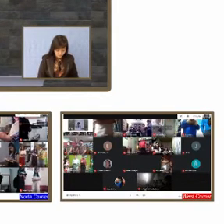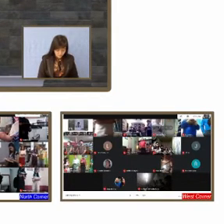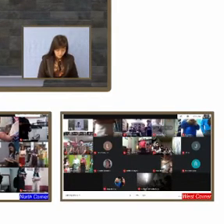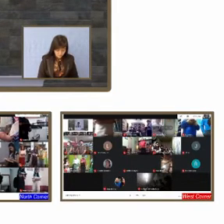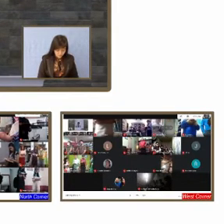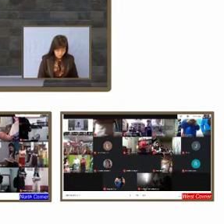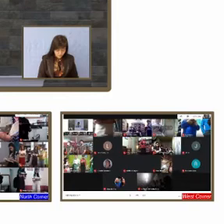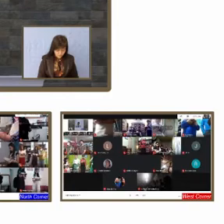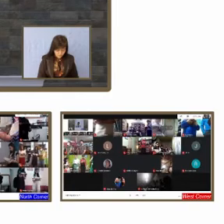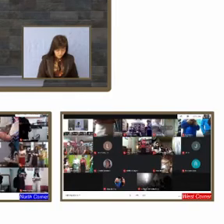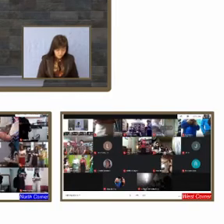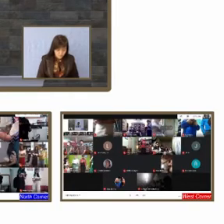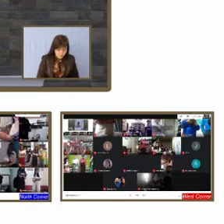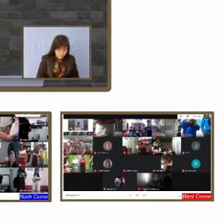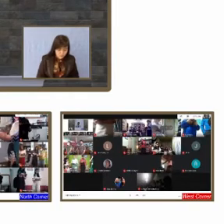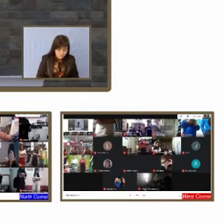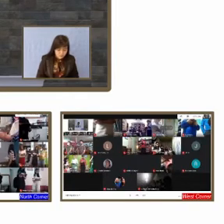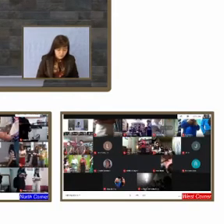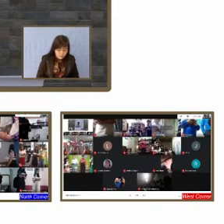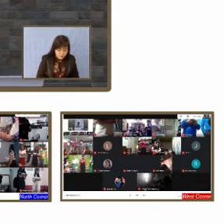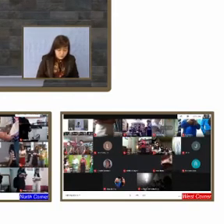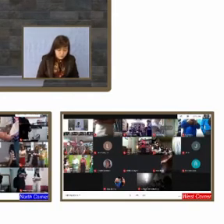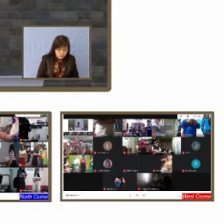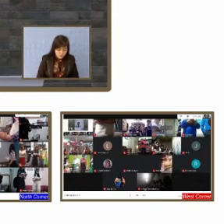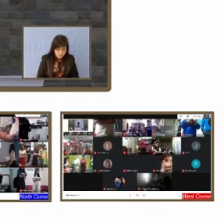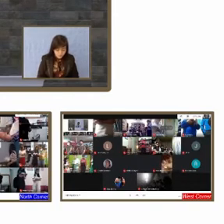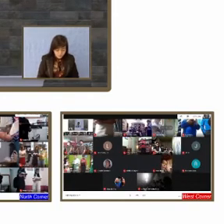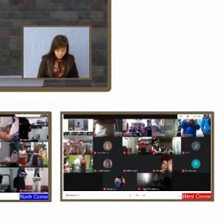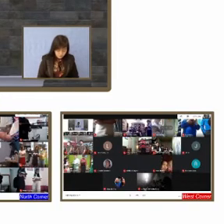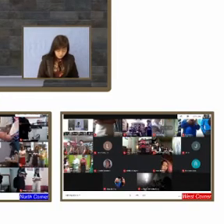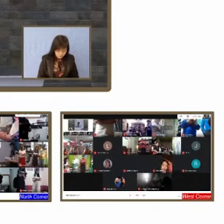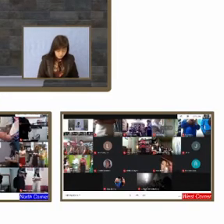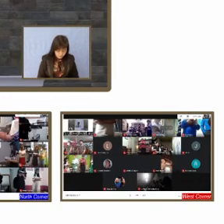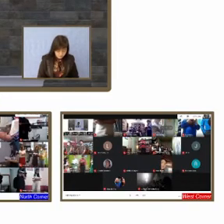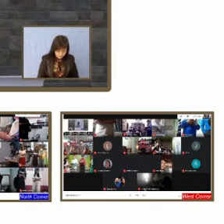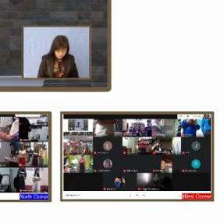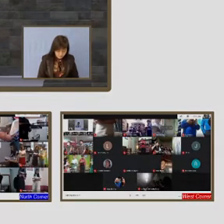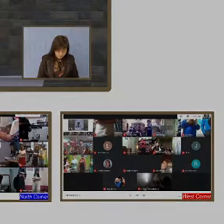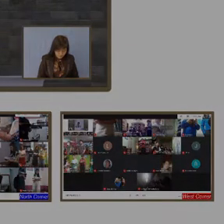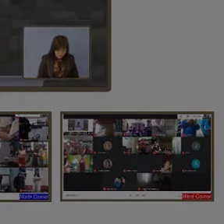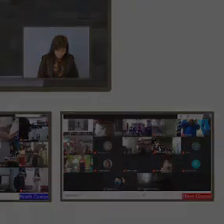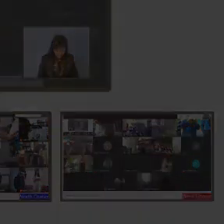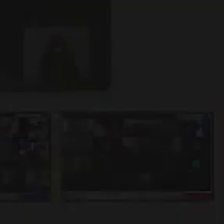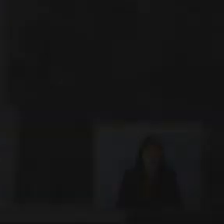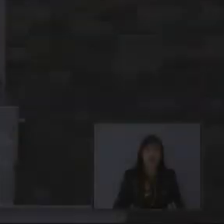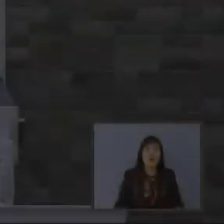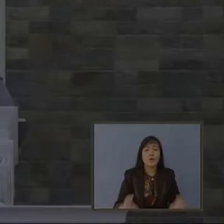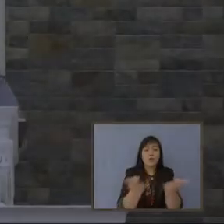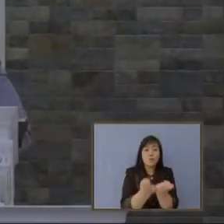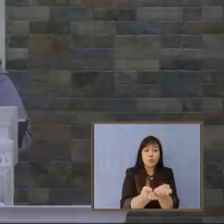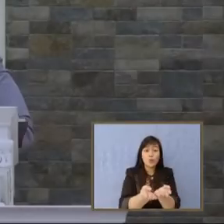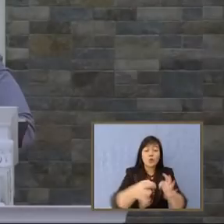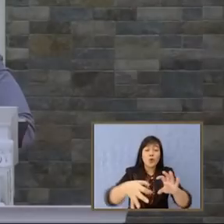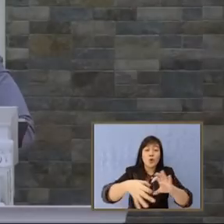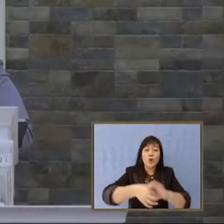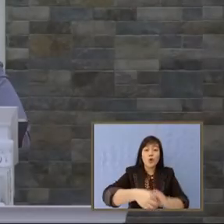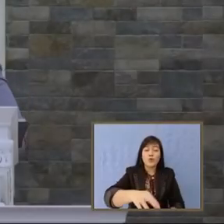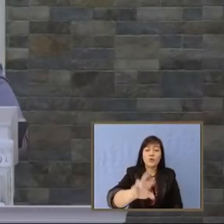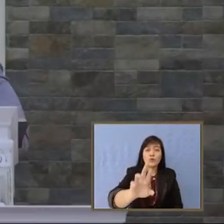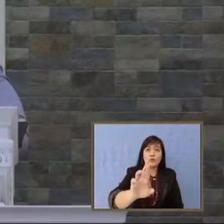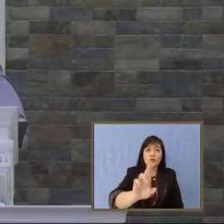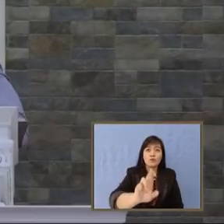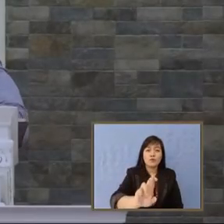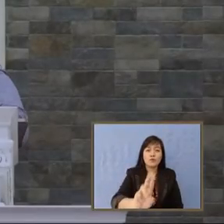so to me, and more also, if aught but death part thee and me." Muna sinabi ko sa inyo kanina